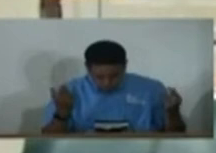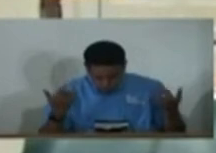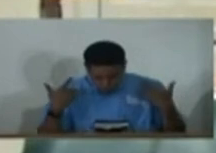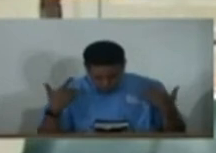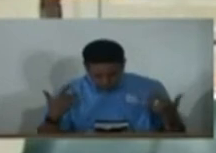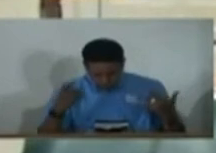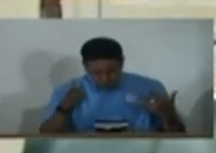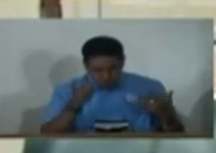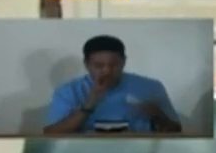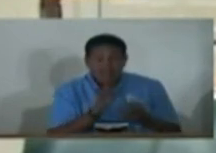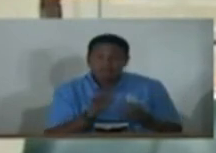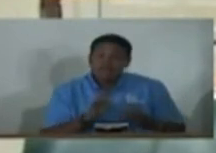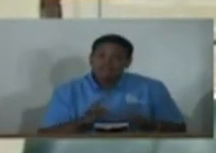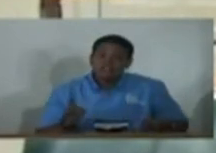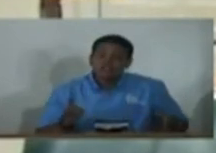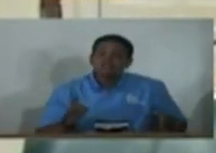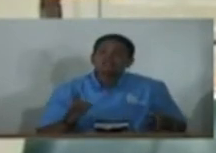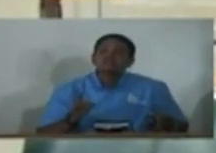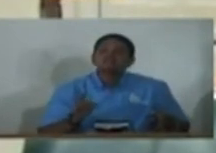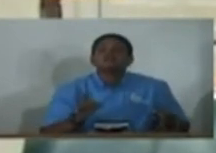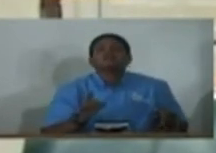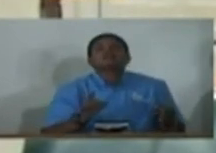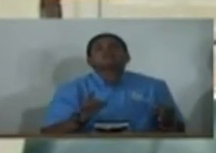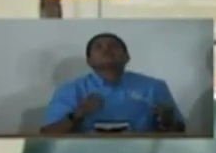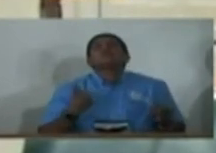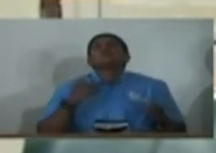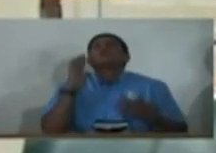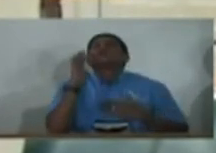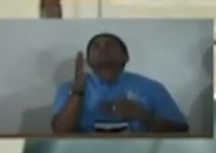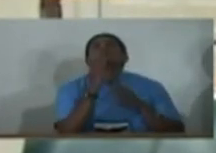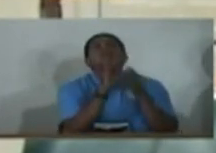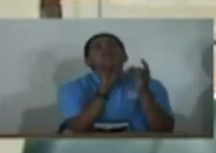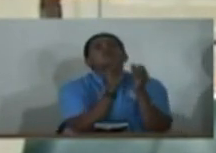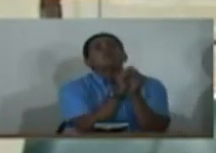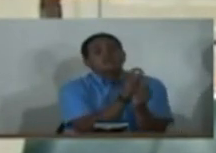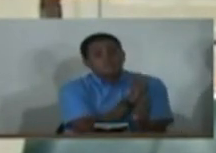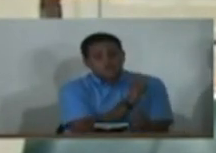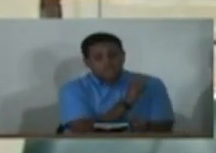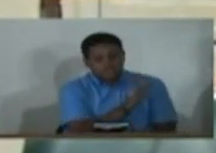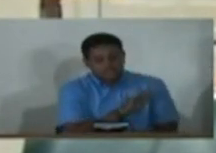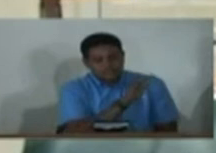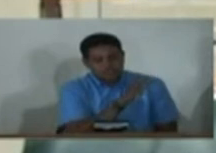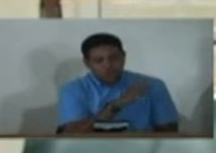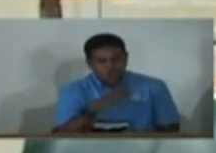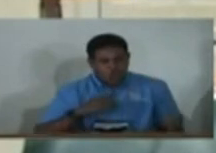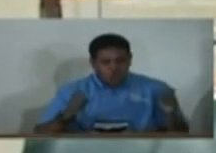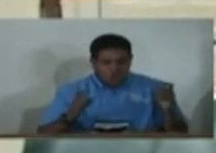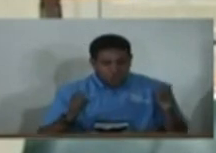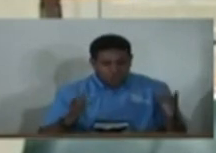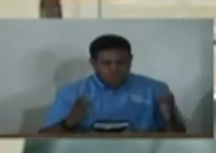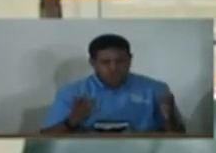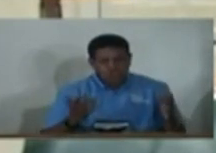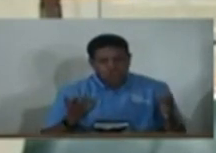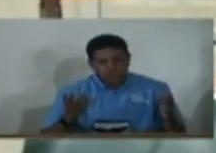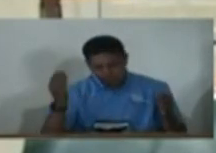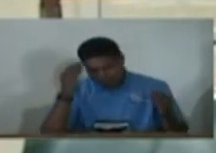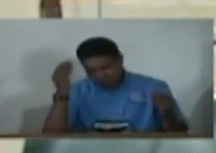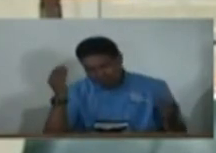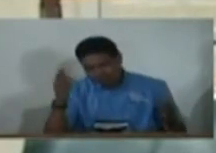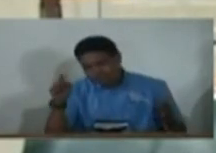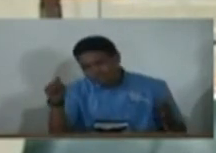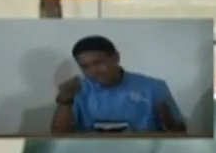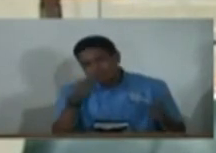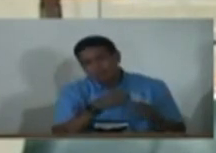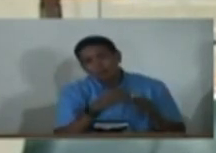you have mentioned it, is that we will speak with the police commissioner and ask them to